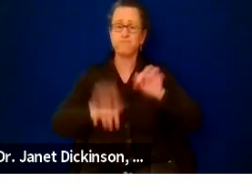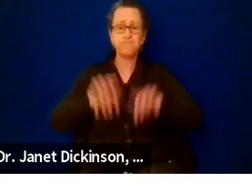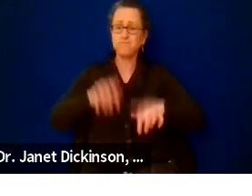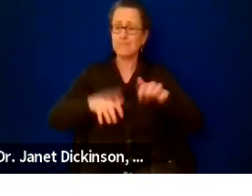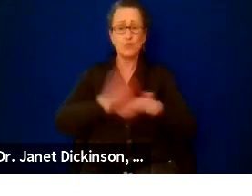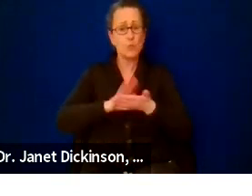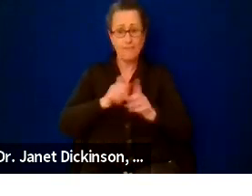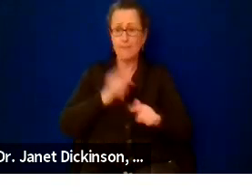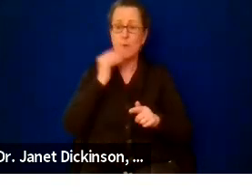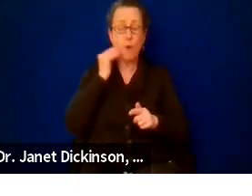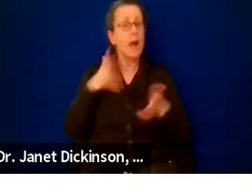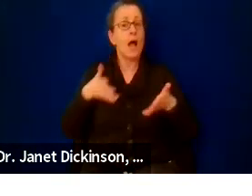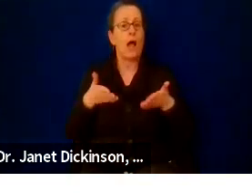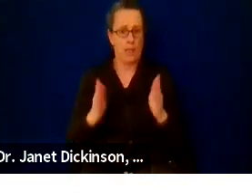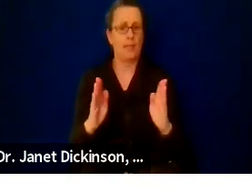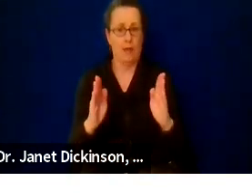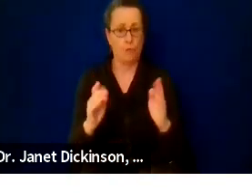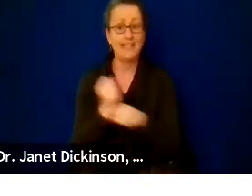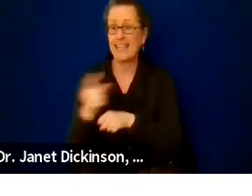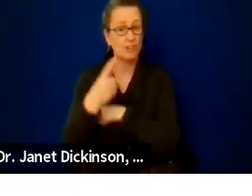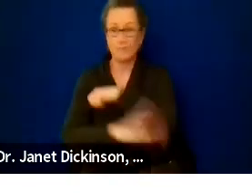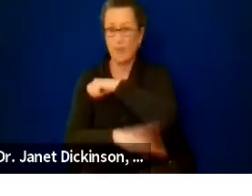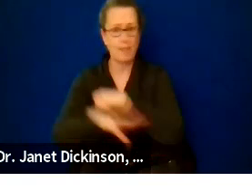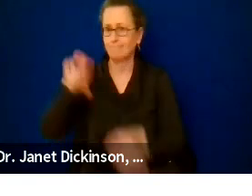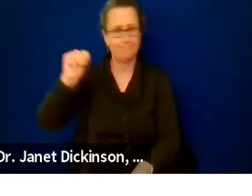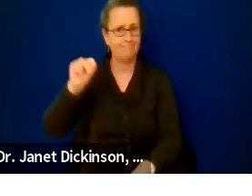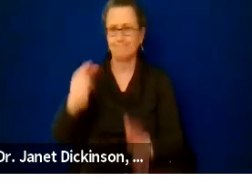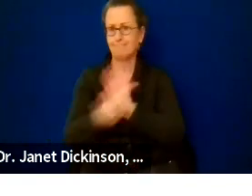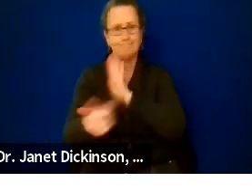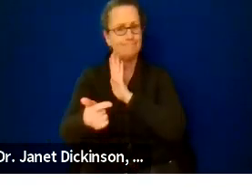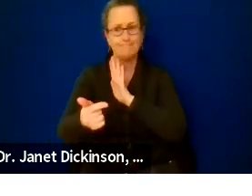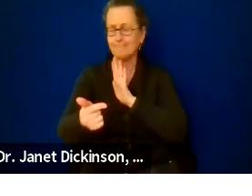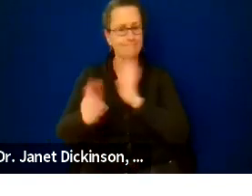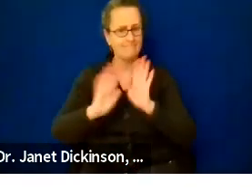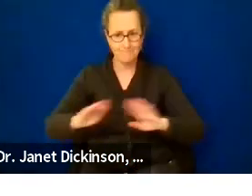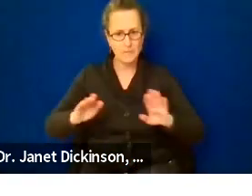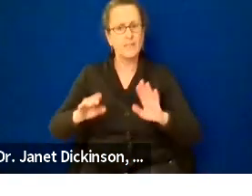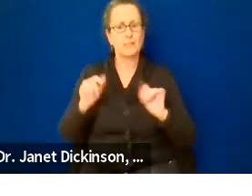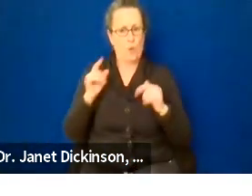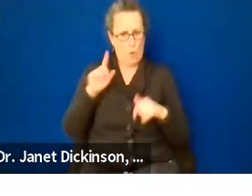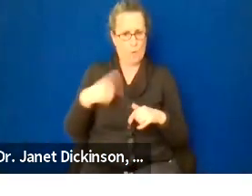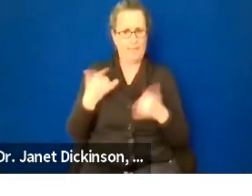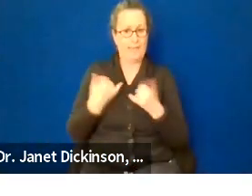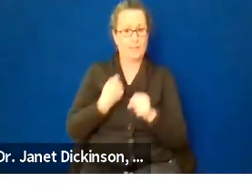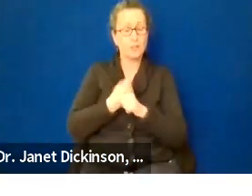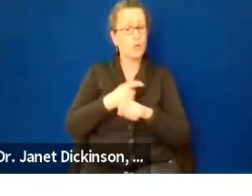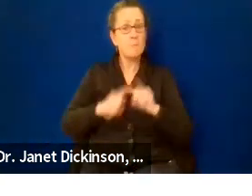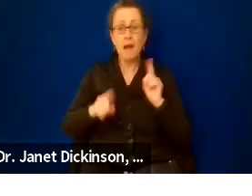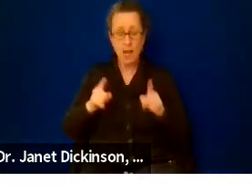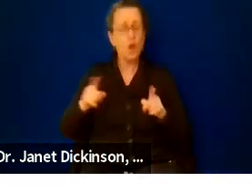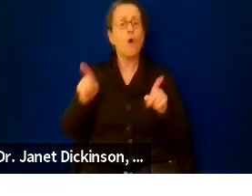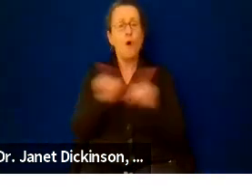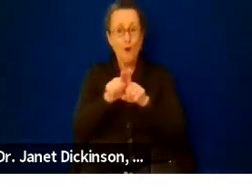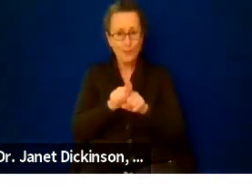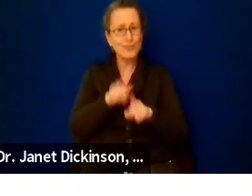year. So parents will have that option, parents and caregivers, to be able to remain in remote learning mode